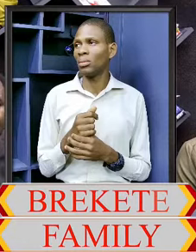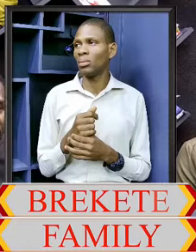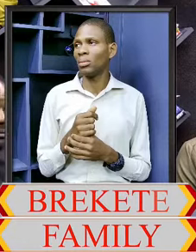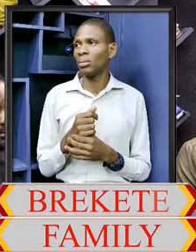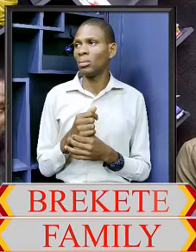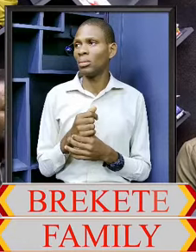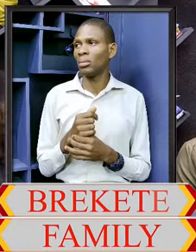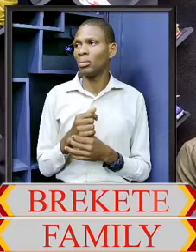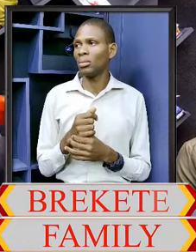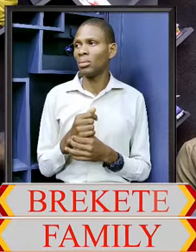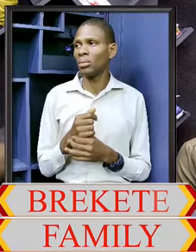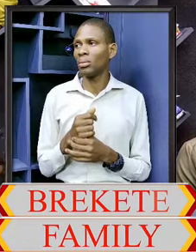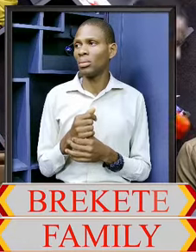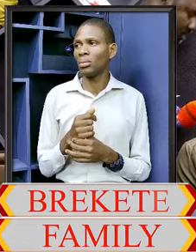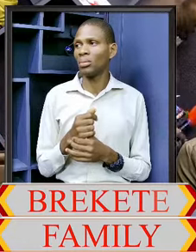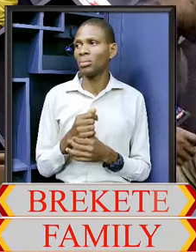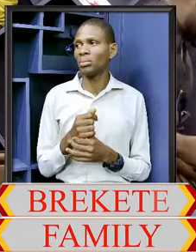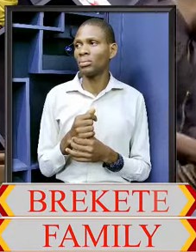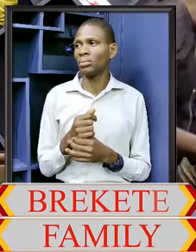So,